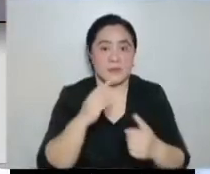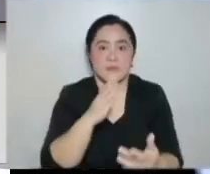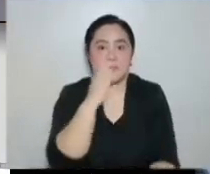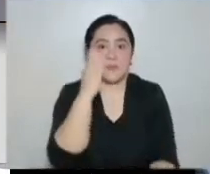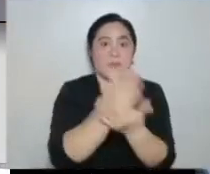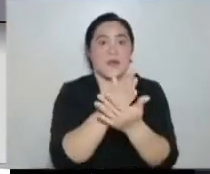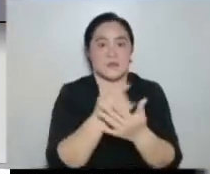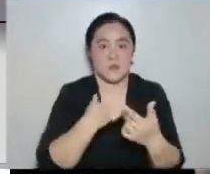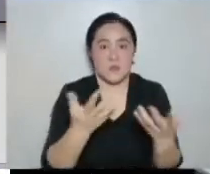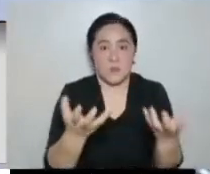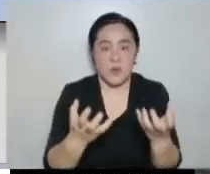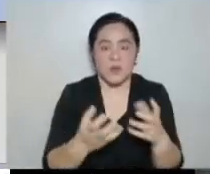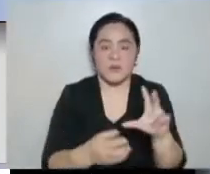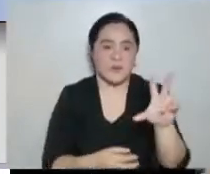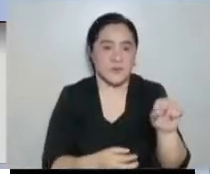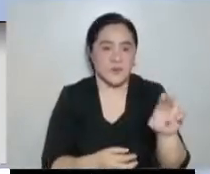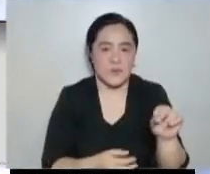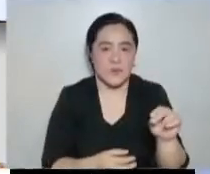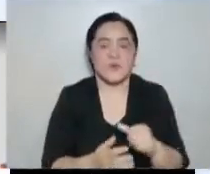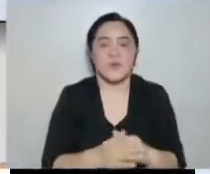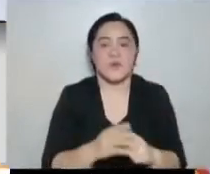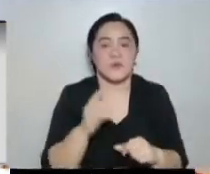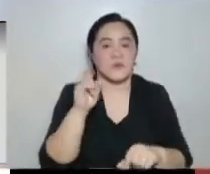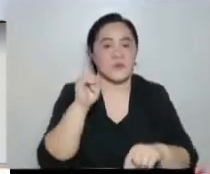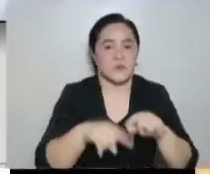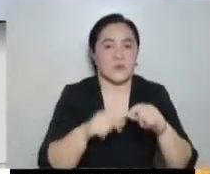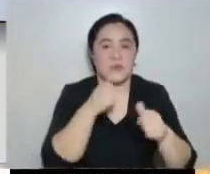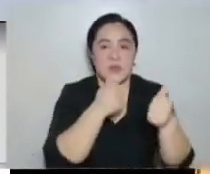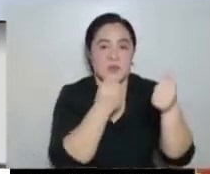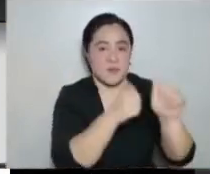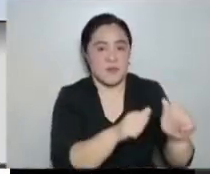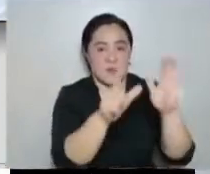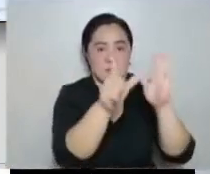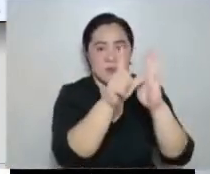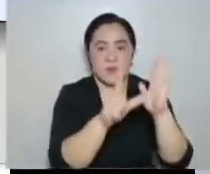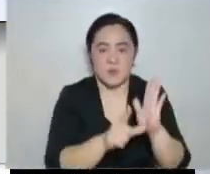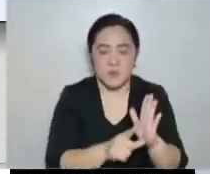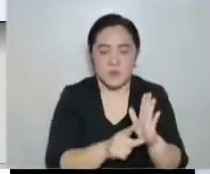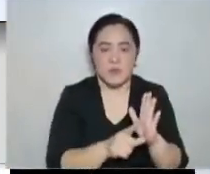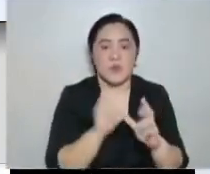There has to be a lawful order to it, and there has to be legal grounds to do it.